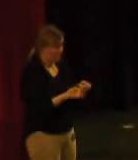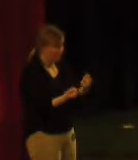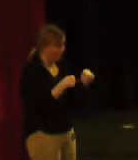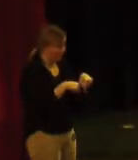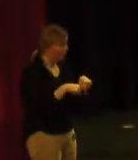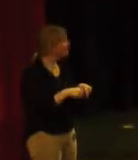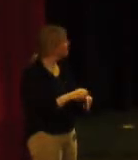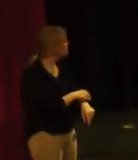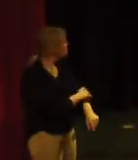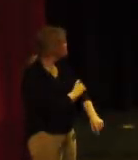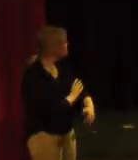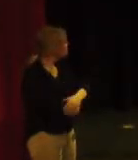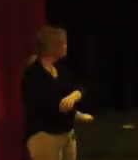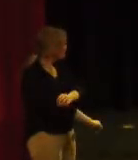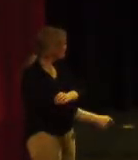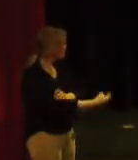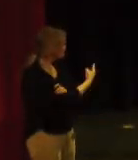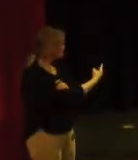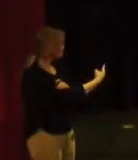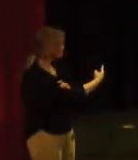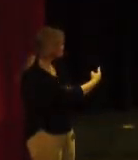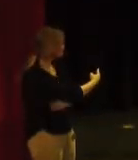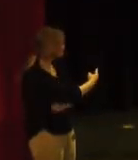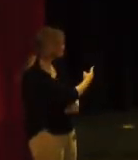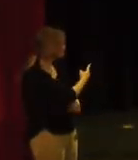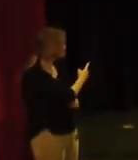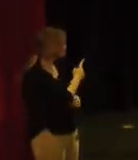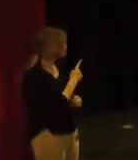This is called Mount Cristo Rey. This is actually